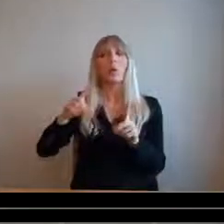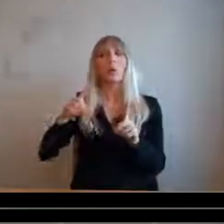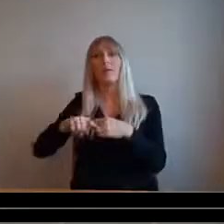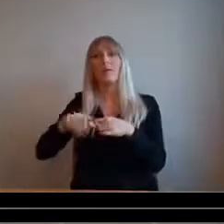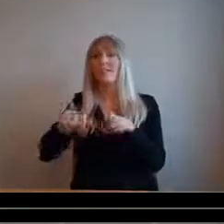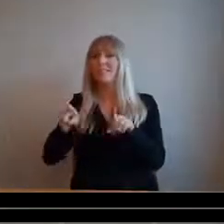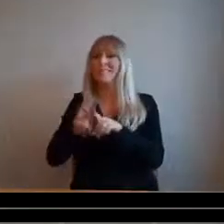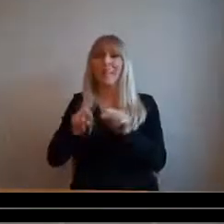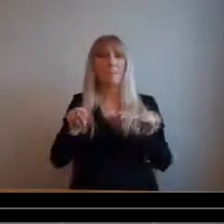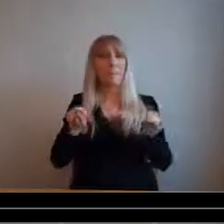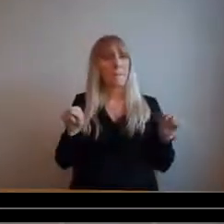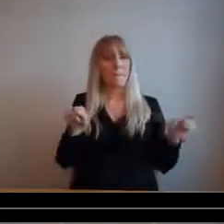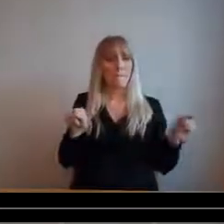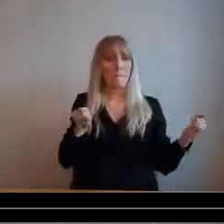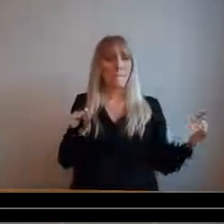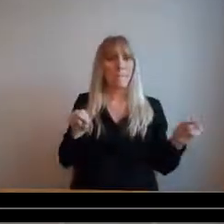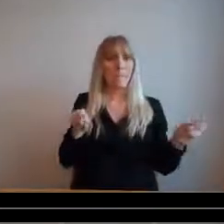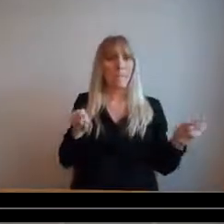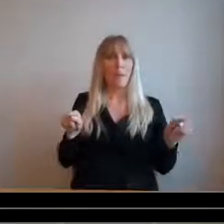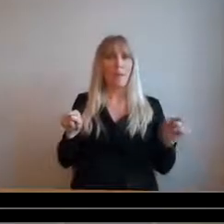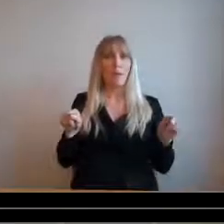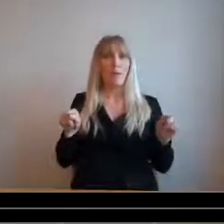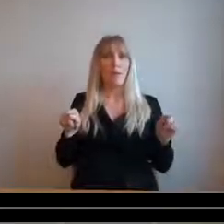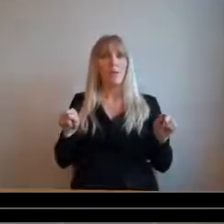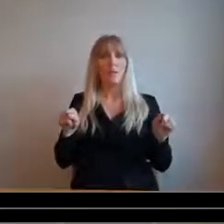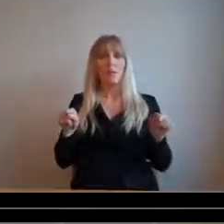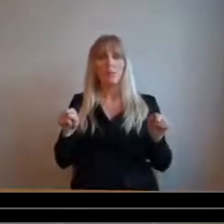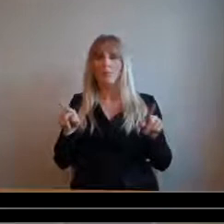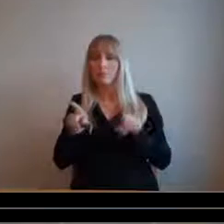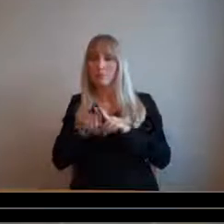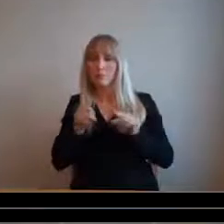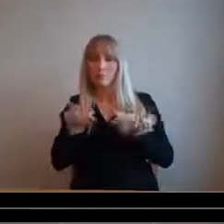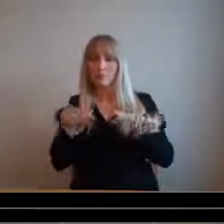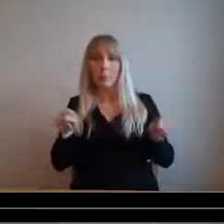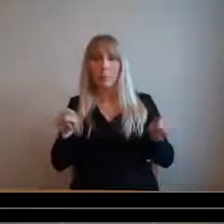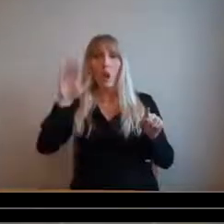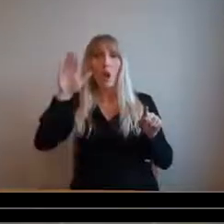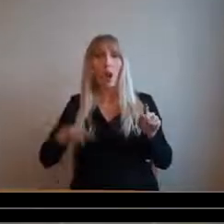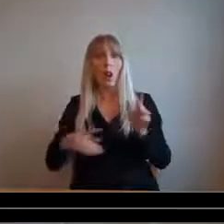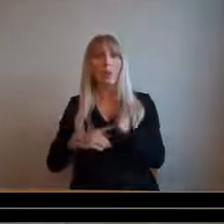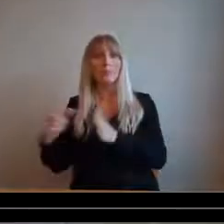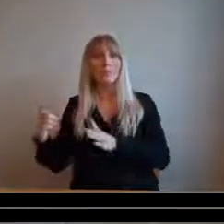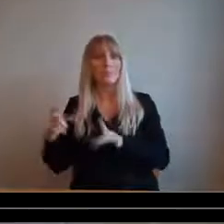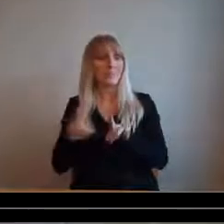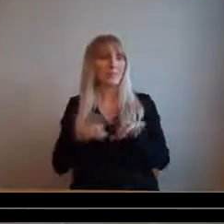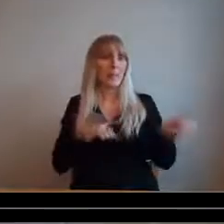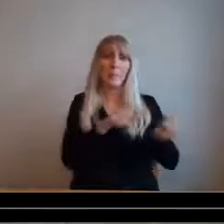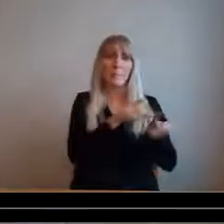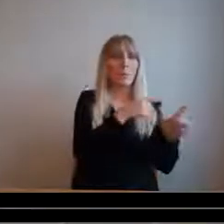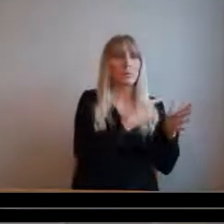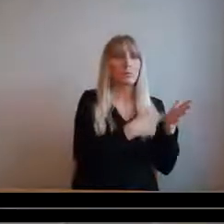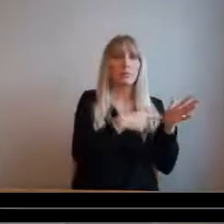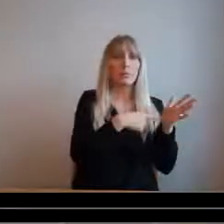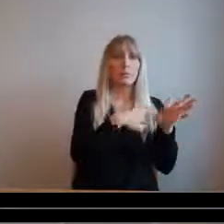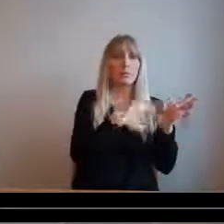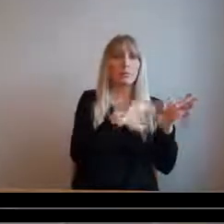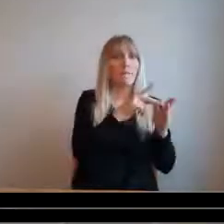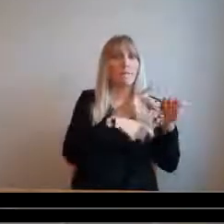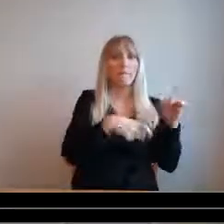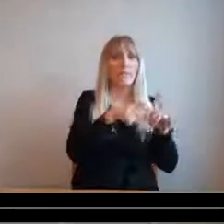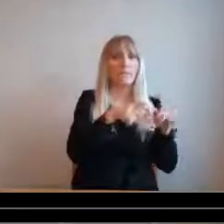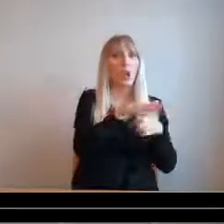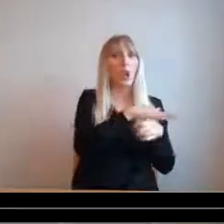same charging within Lower Thames Crossing as they do at Dartford. So for local areas, there will be